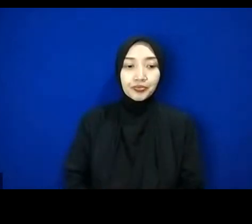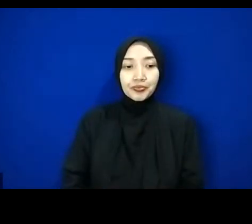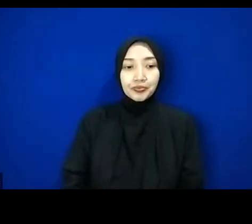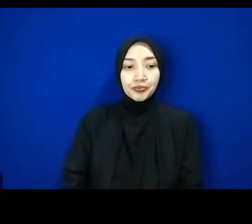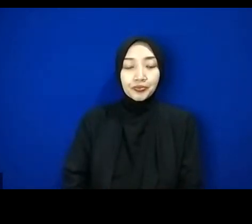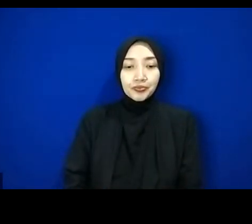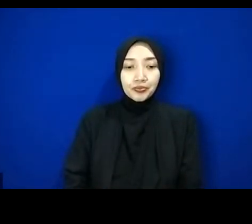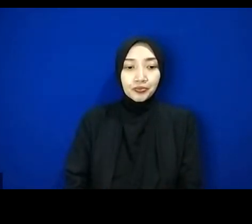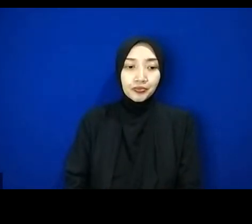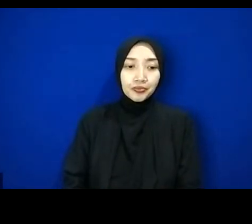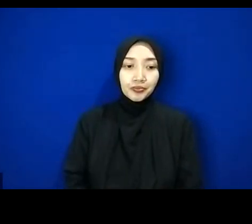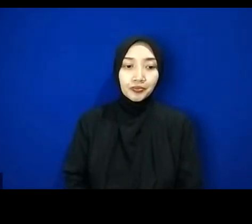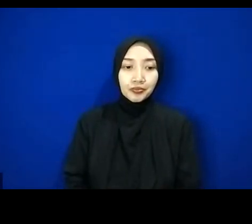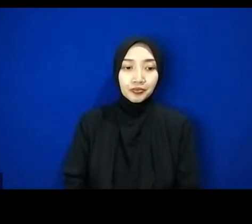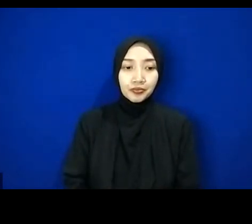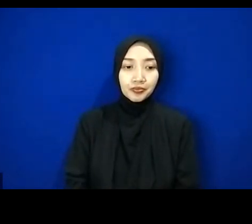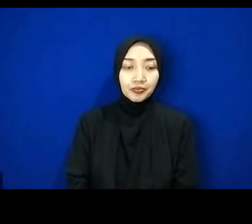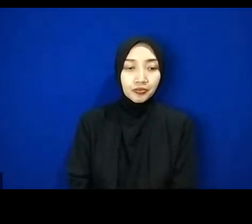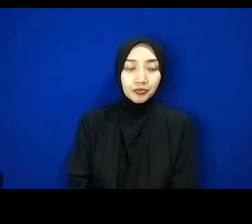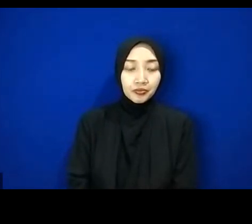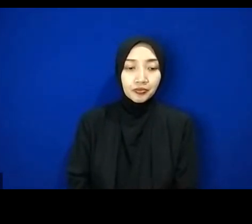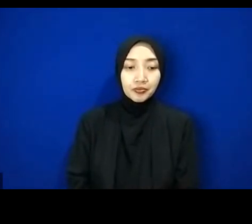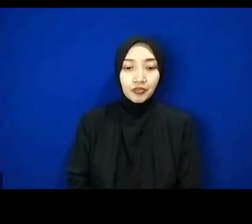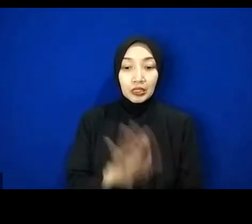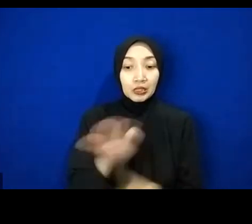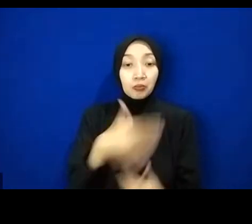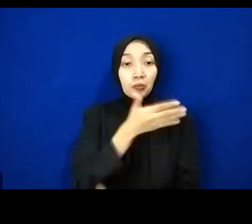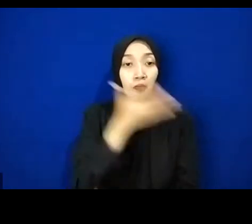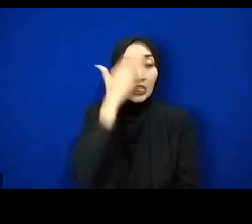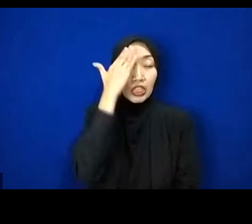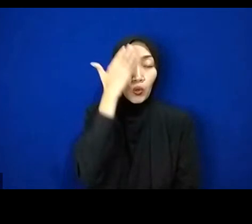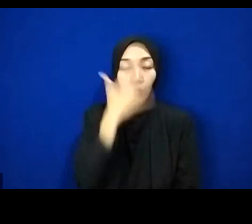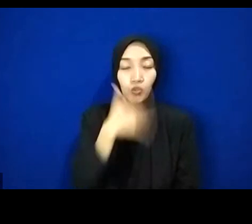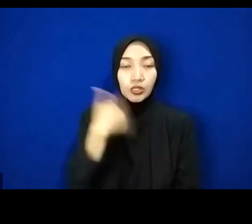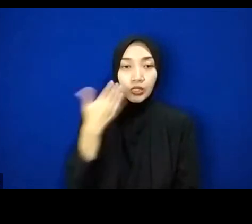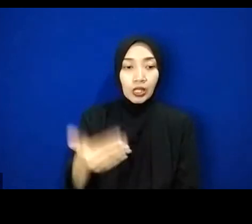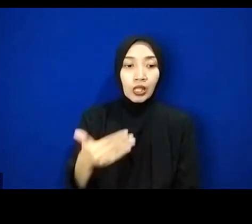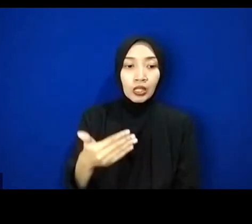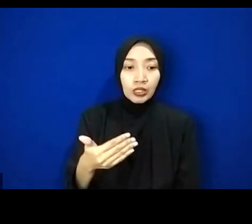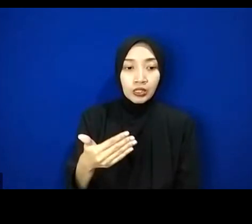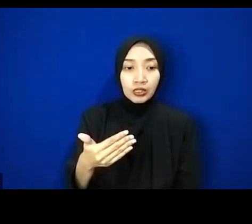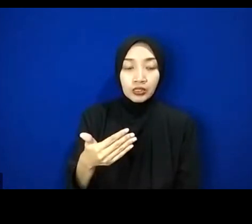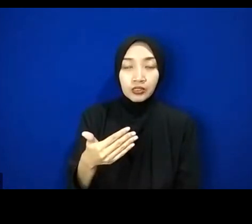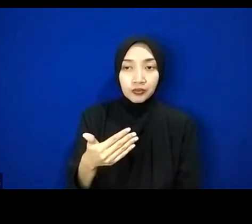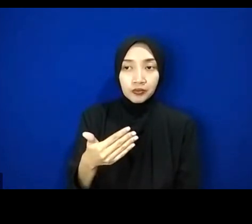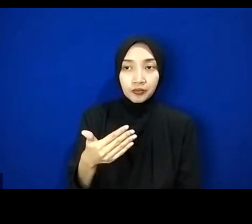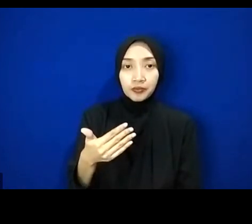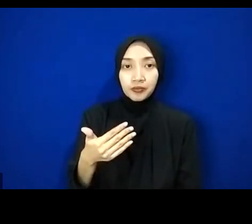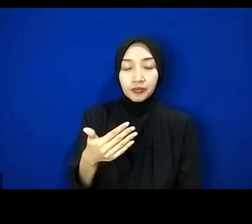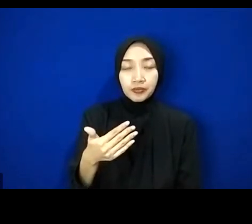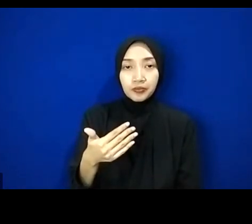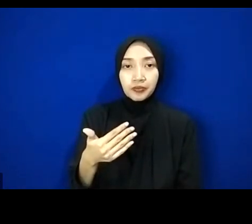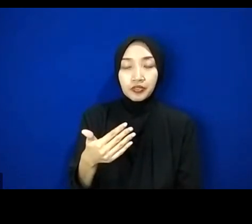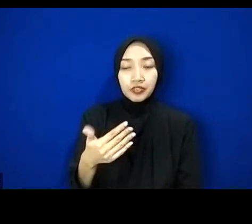new criminal code was enacted, under the Article 98, the death penalty as a form of